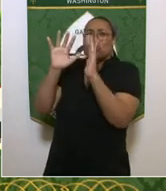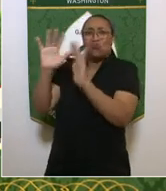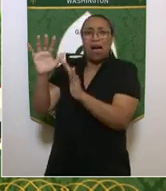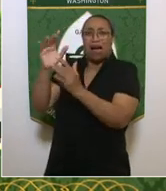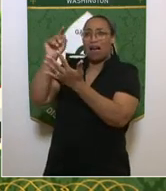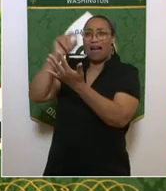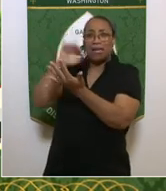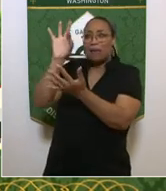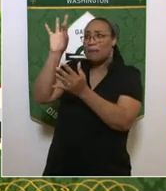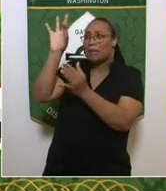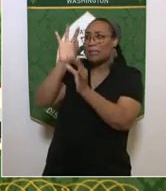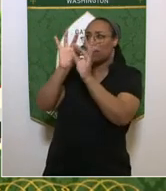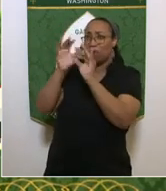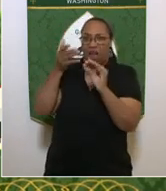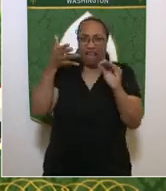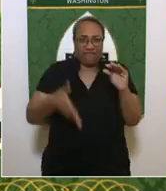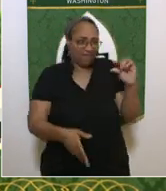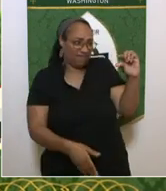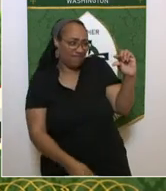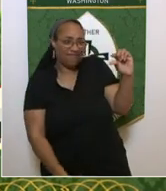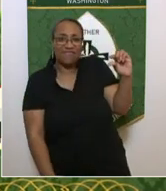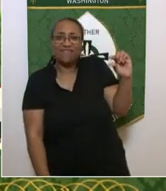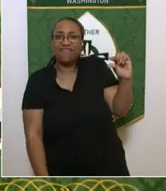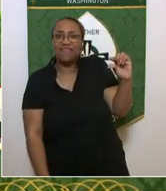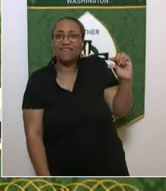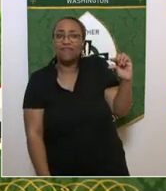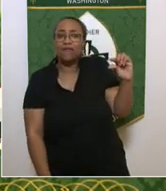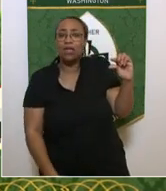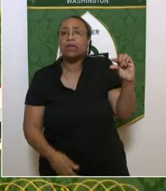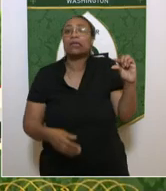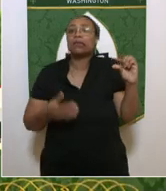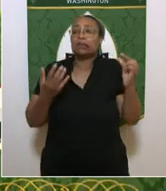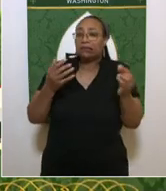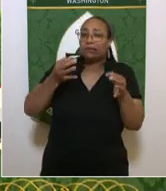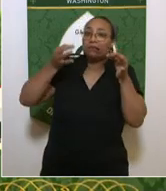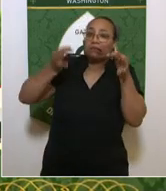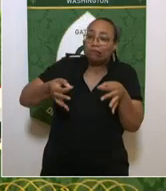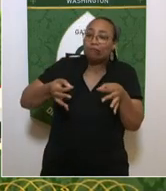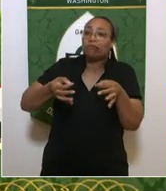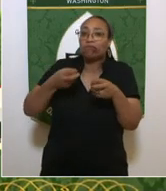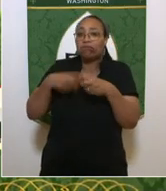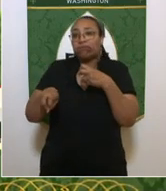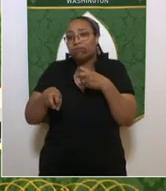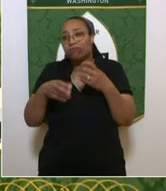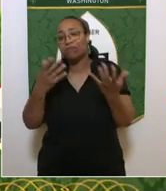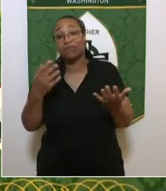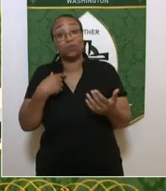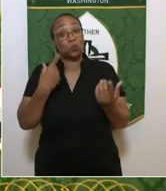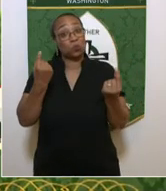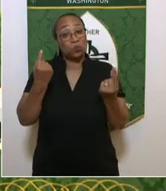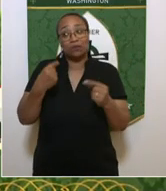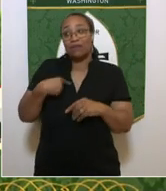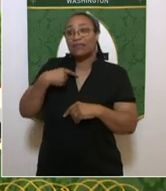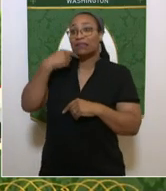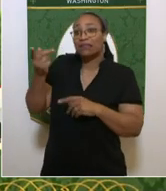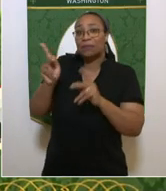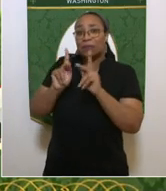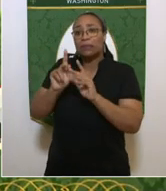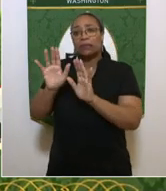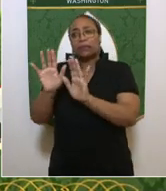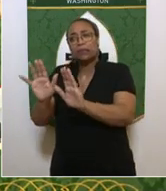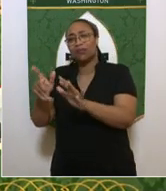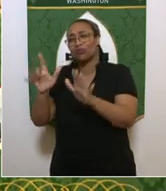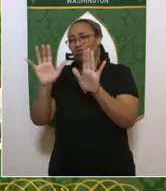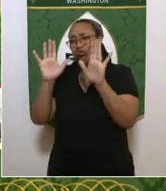can fund with this amount of money. And that means that I have to tell people that have had really good ideas